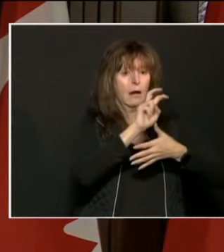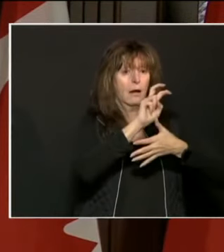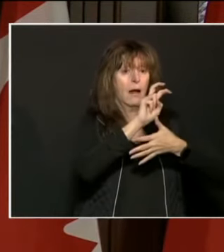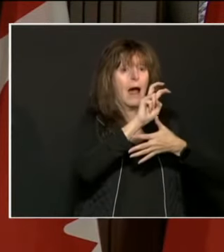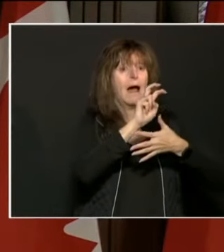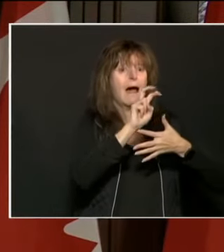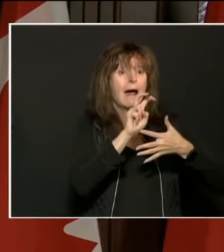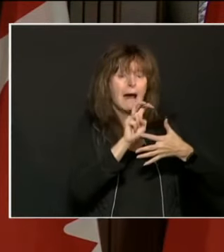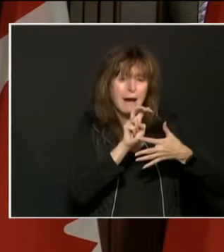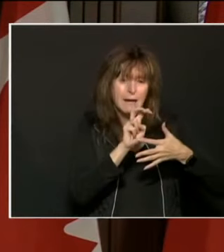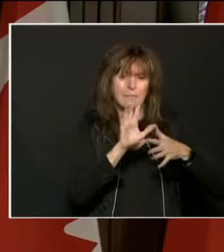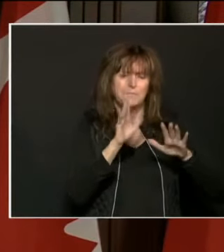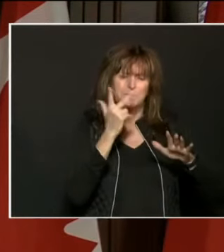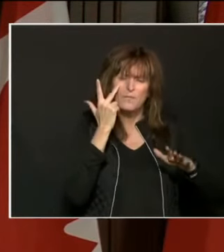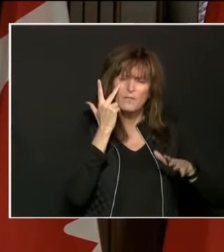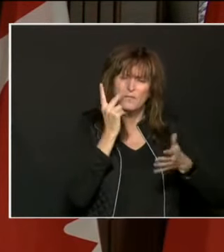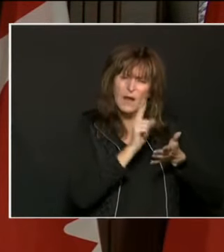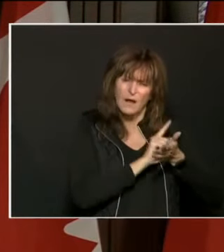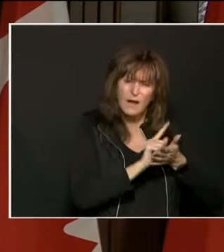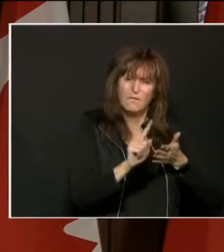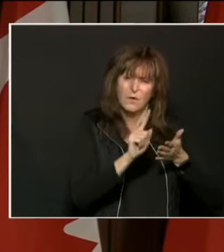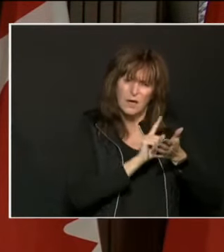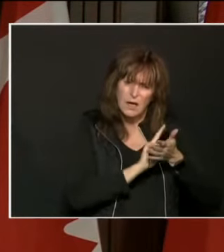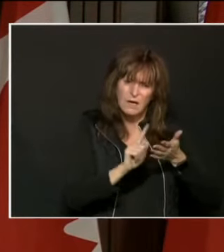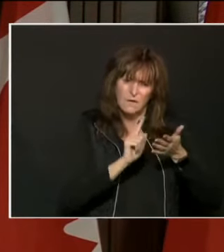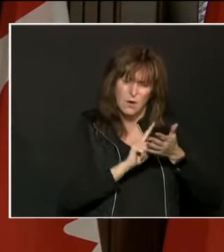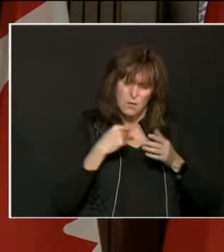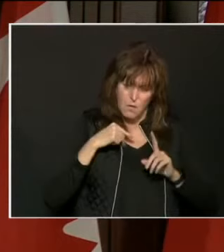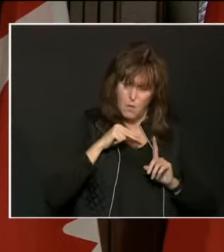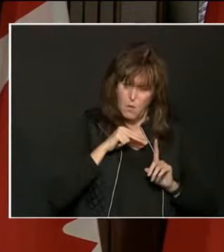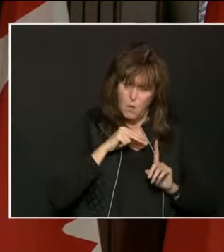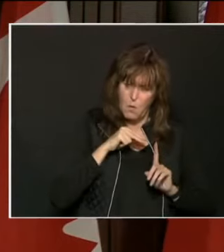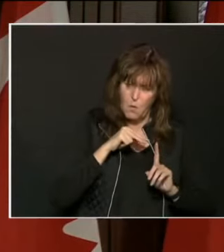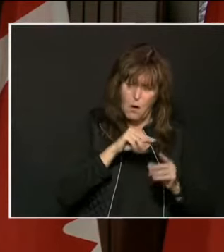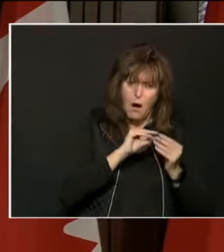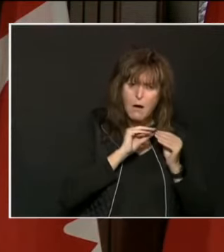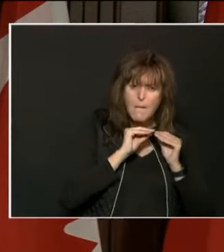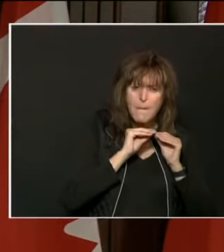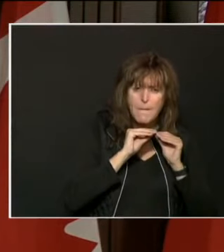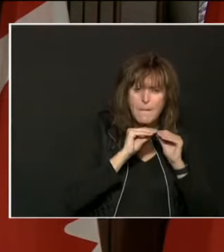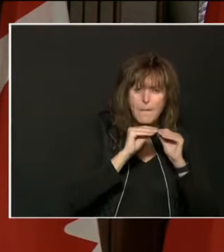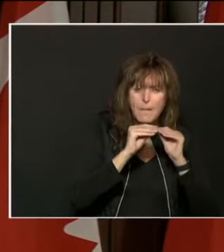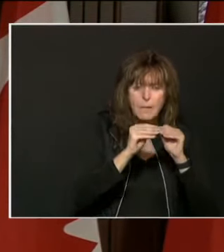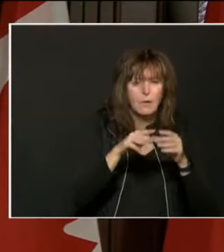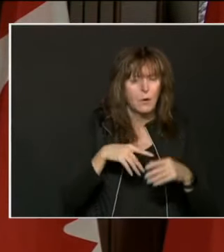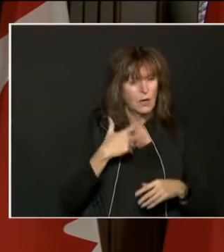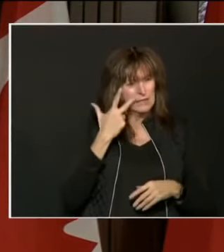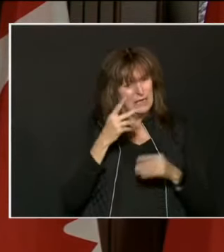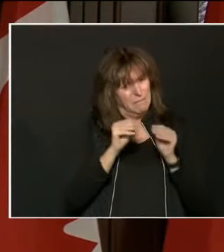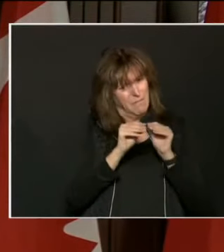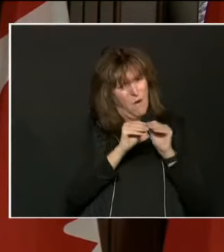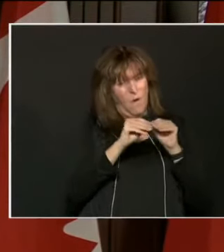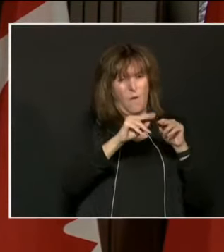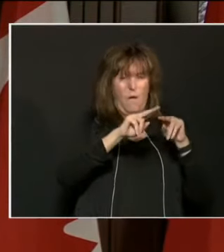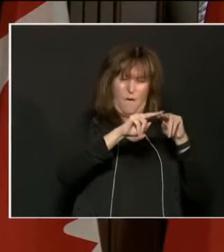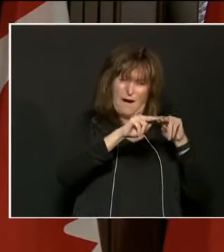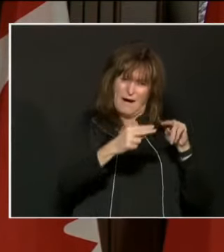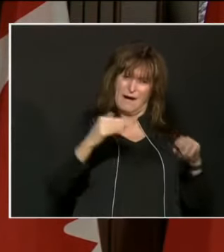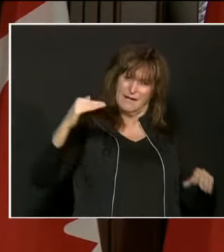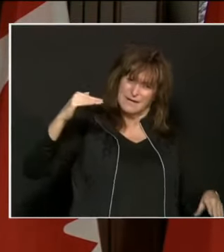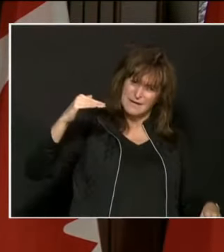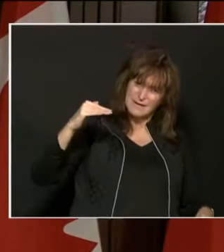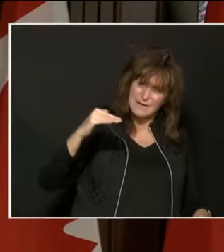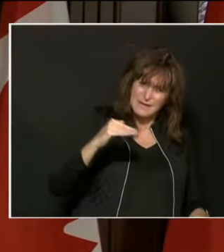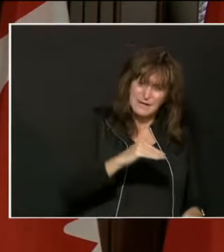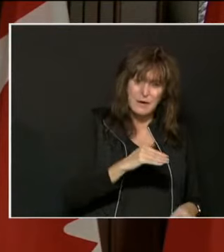weekly, and we really need to see them coming even further promising. at this time, and we're only halfway through